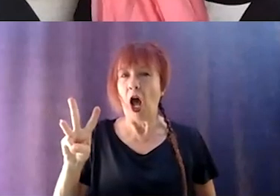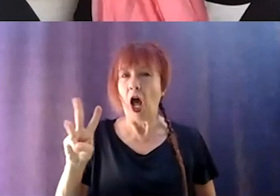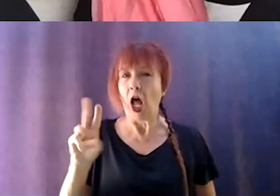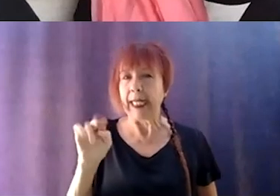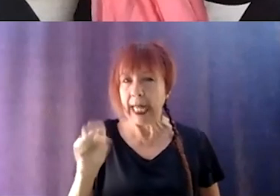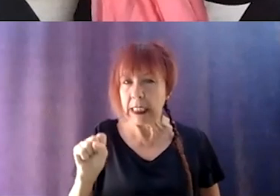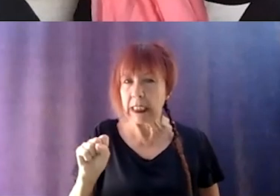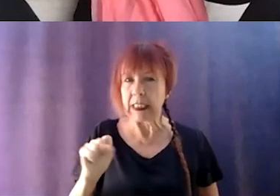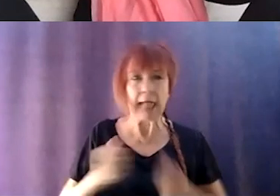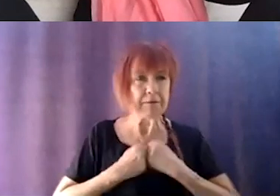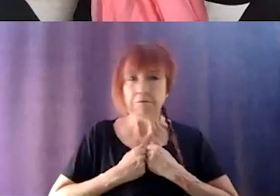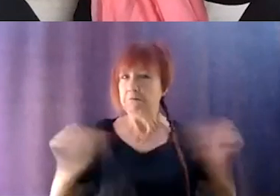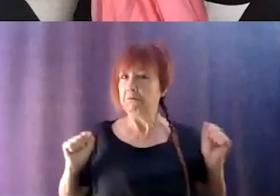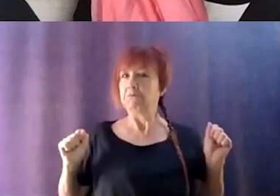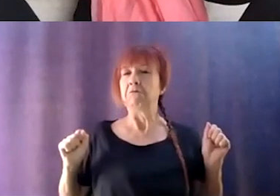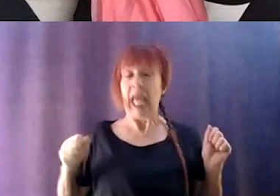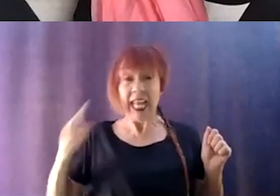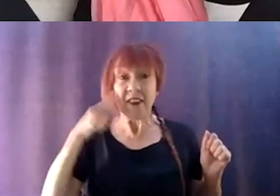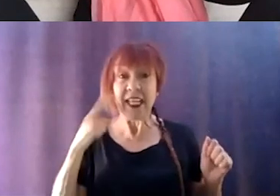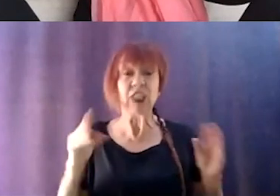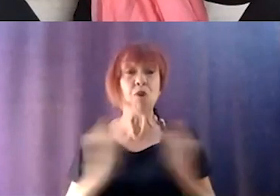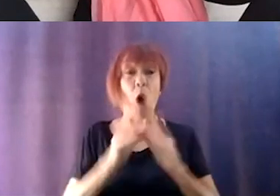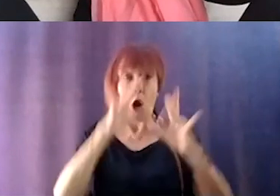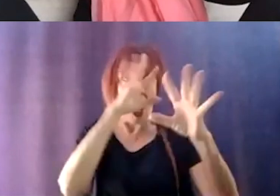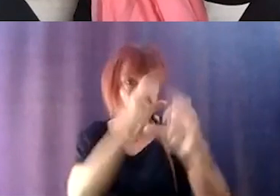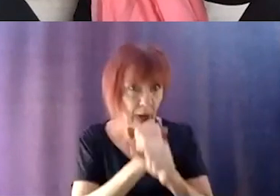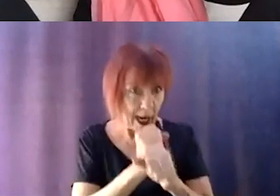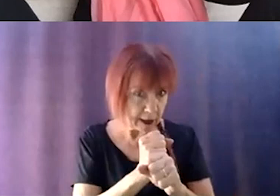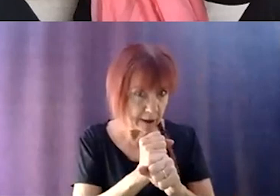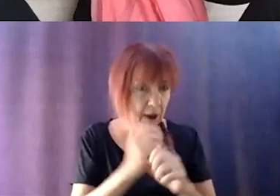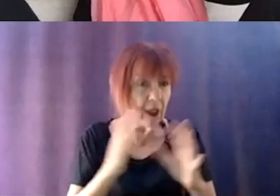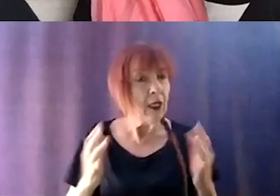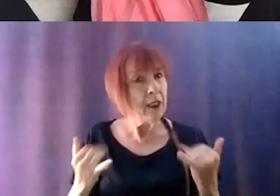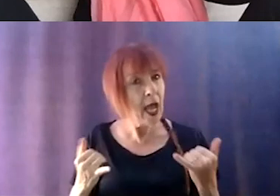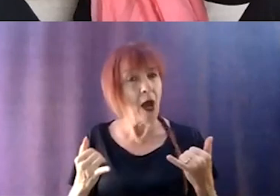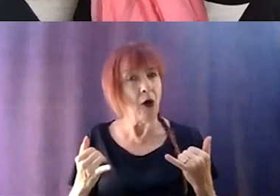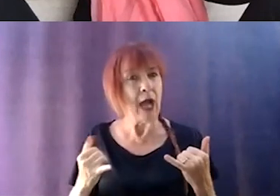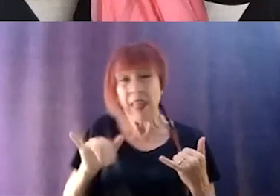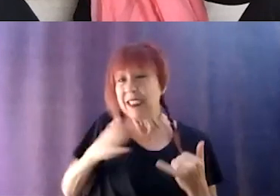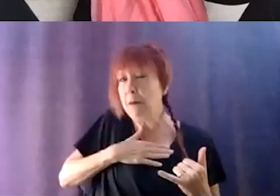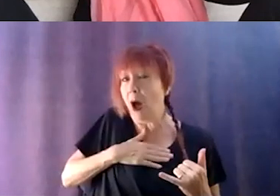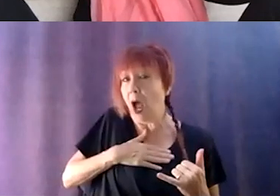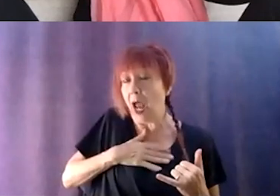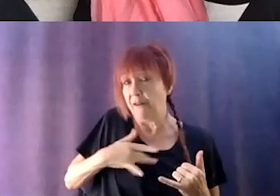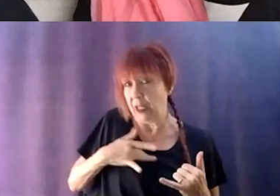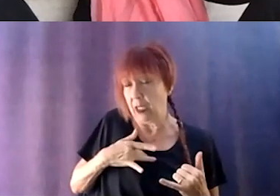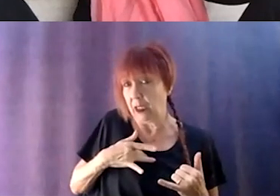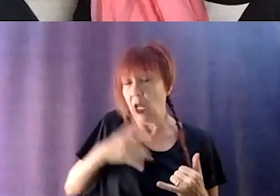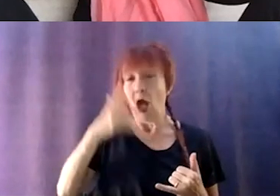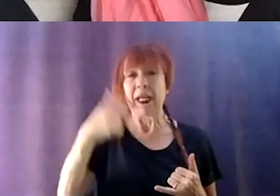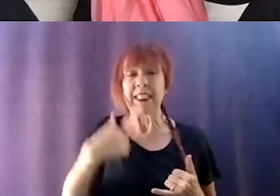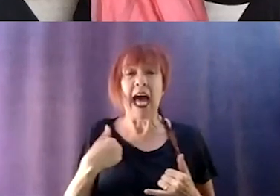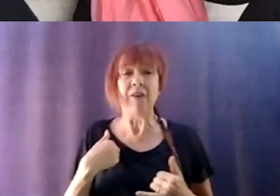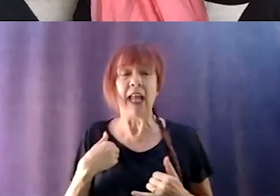now, and I'm just basing it off of how I feel, because I would say 10 people that I follow that I